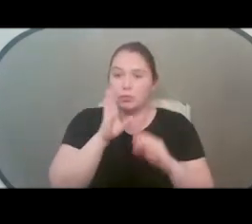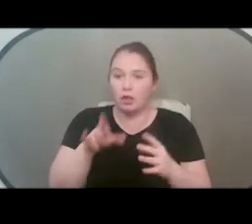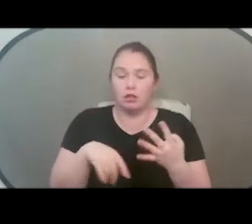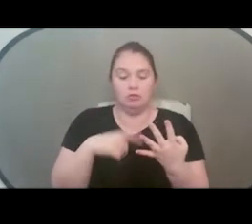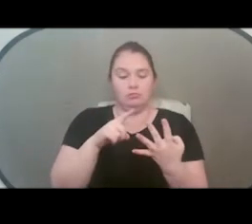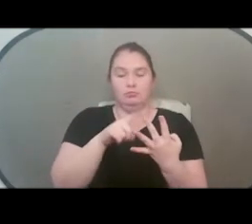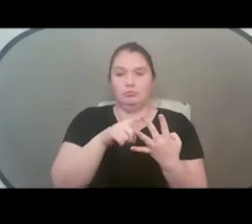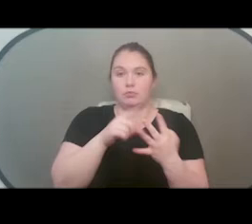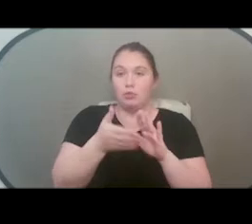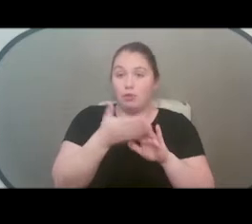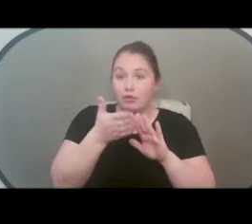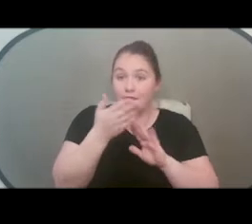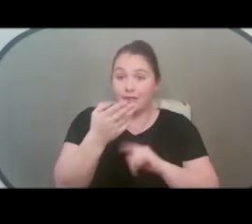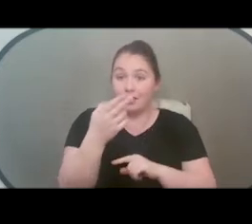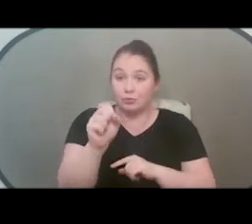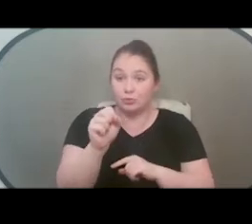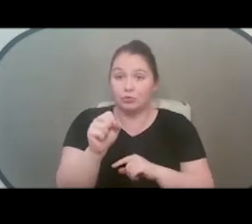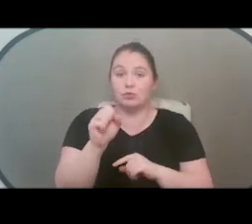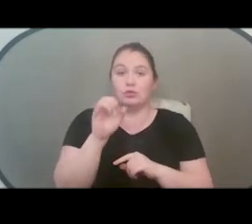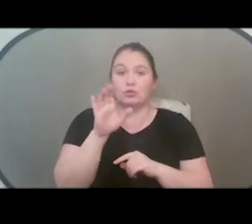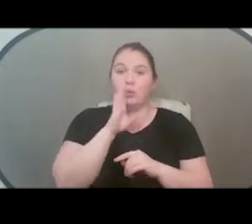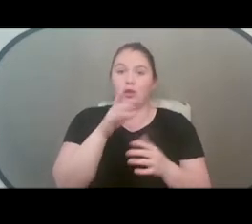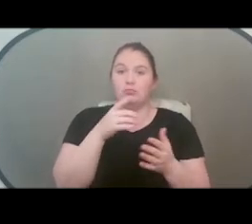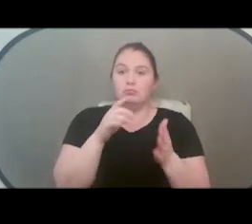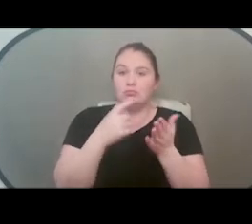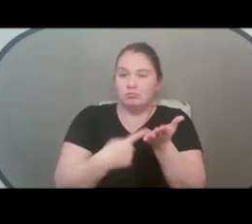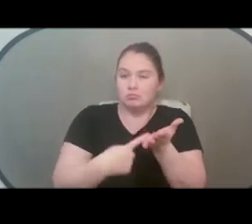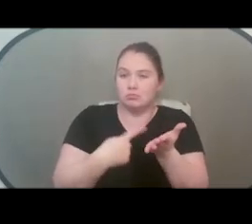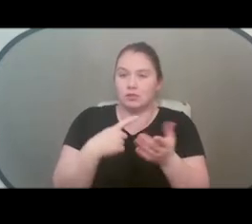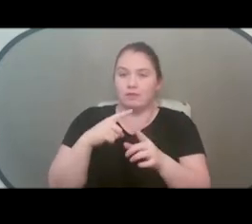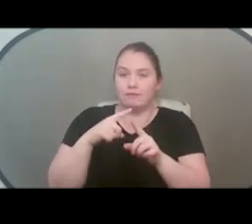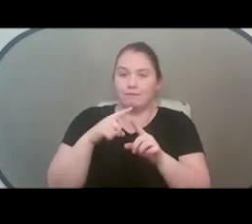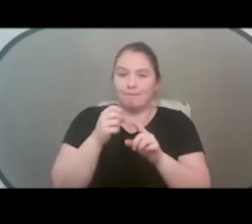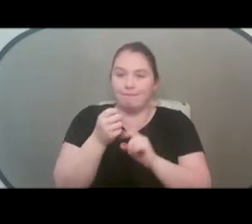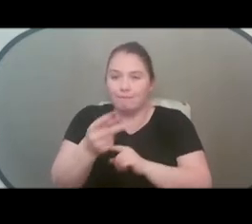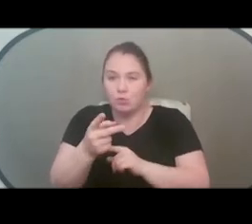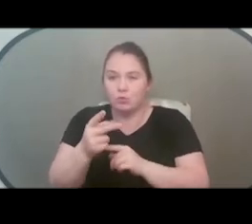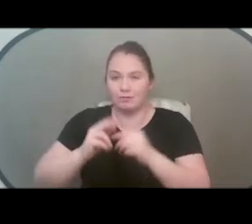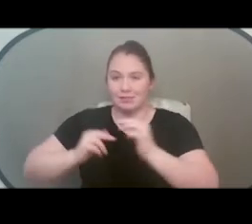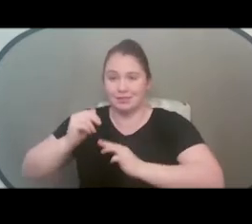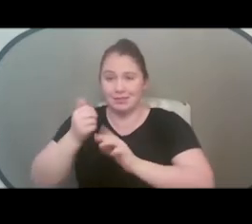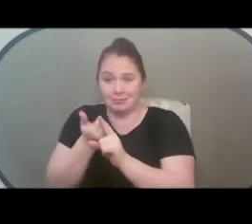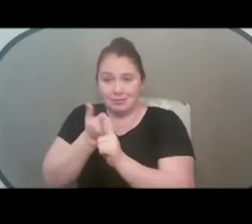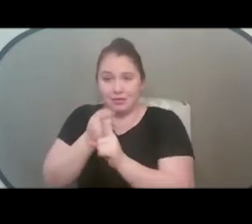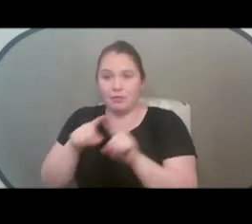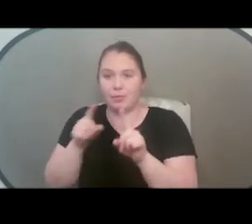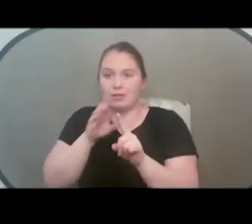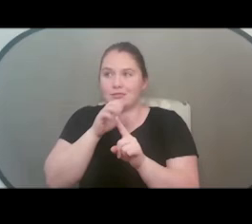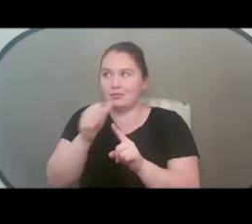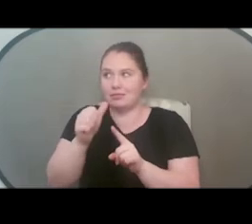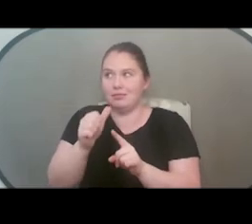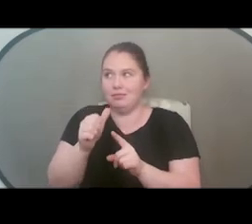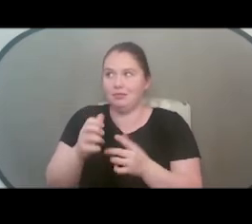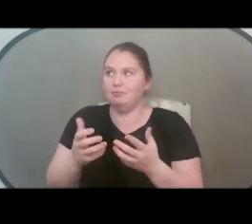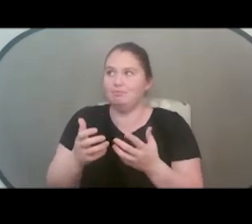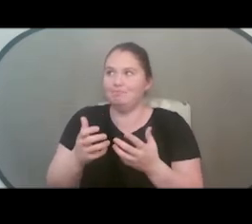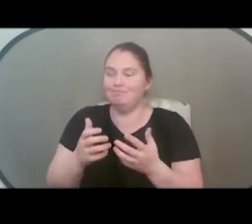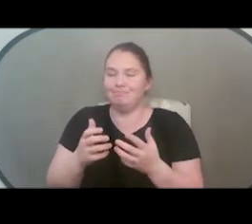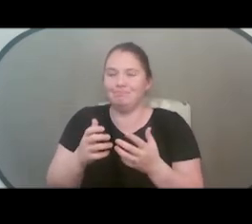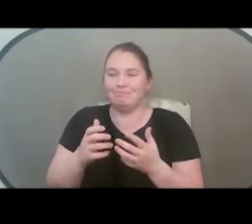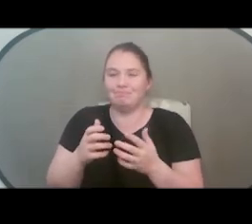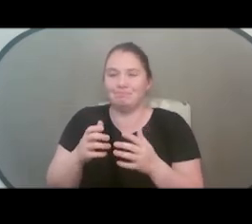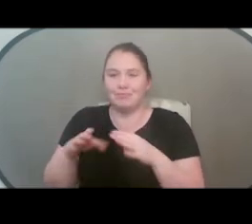high school. And so that addresses some of the facilities, but doesn't really grow too much. That's more like just a